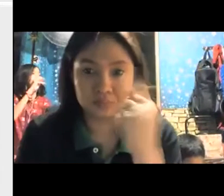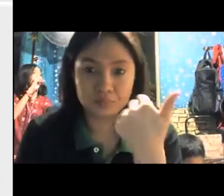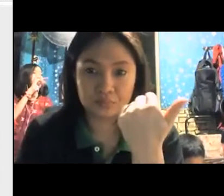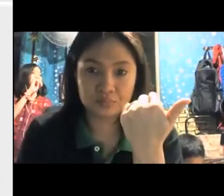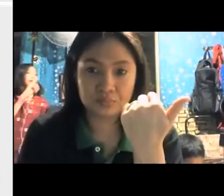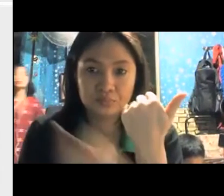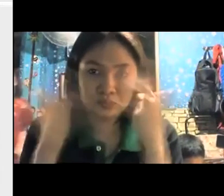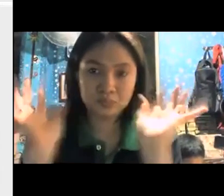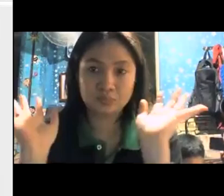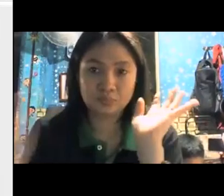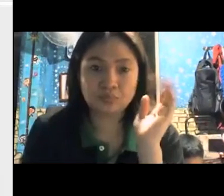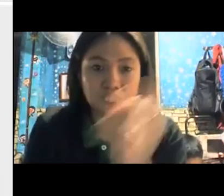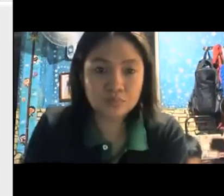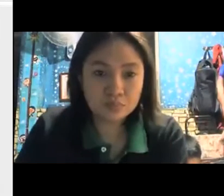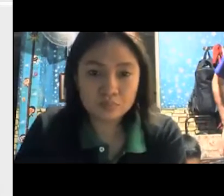Seem?